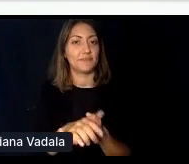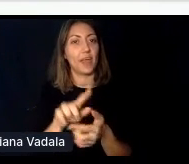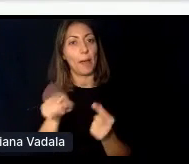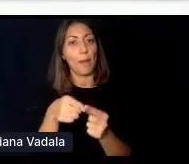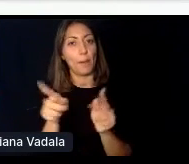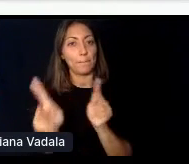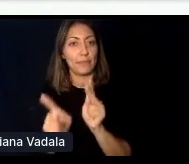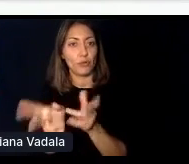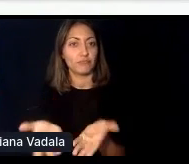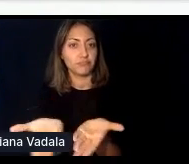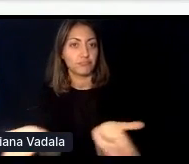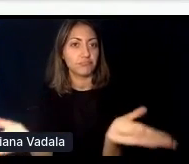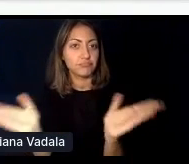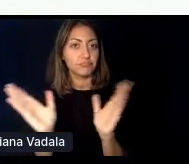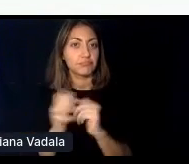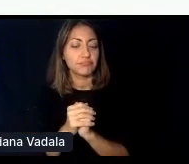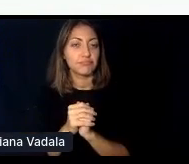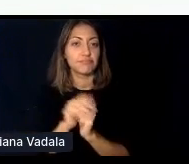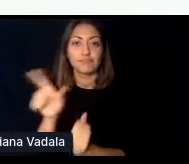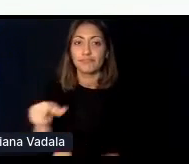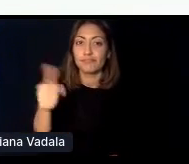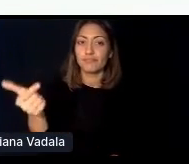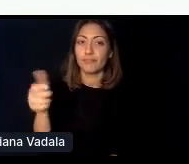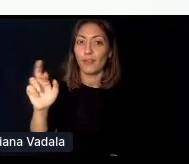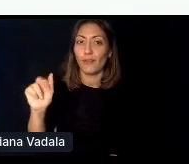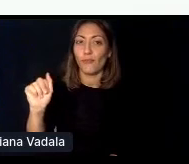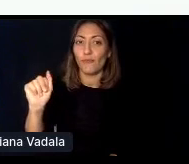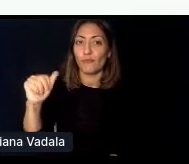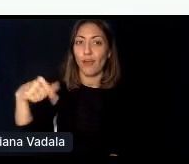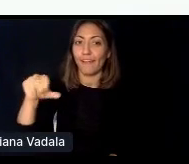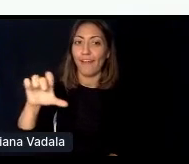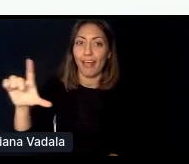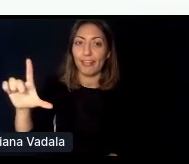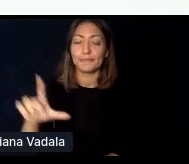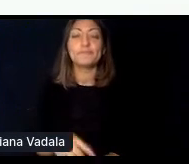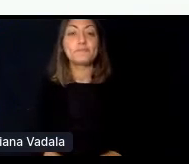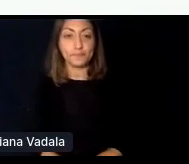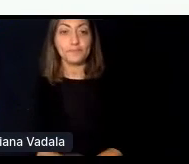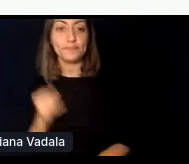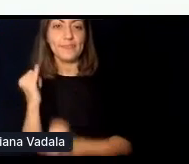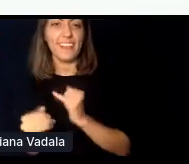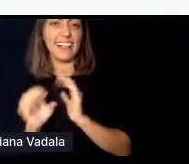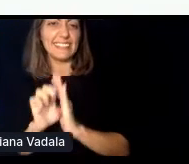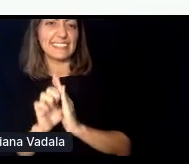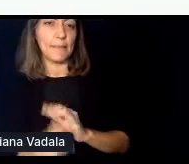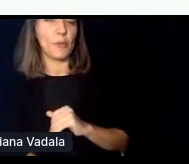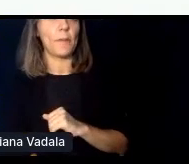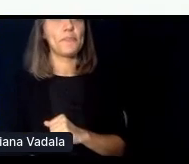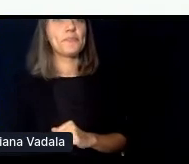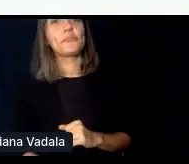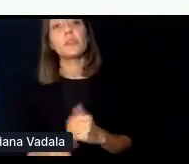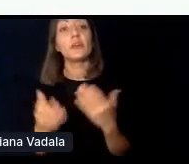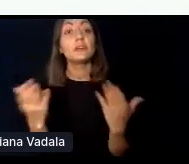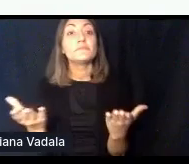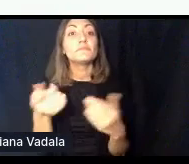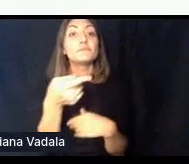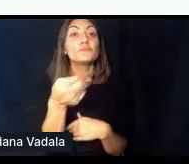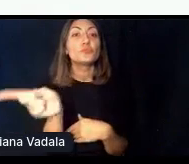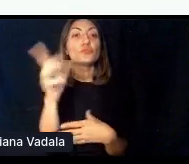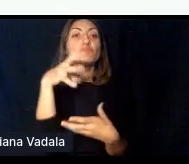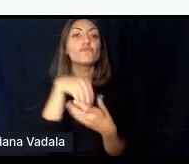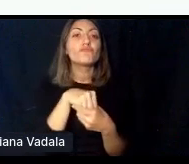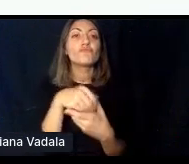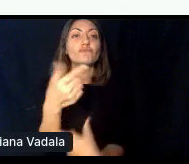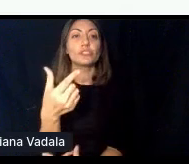right. Thank you, Nora. So let's say you're participating in a GeoTV text bank,